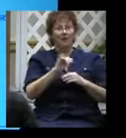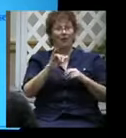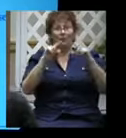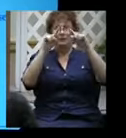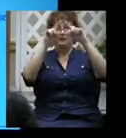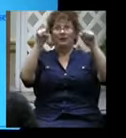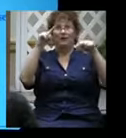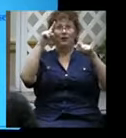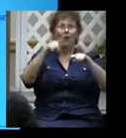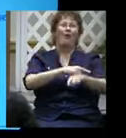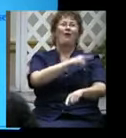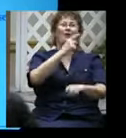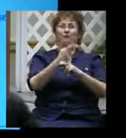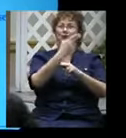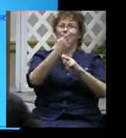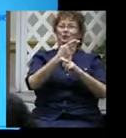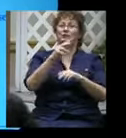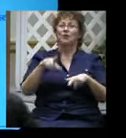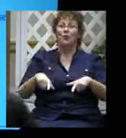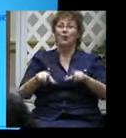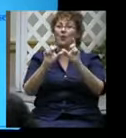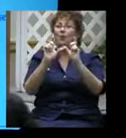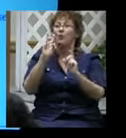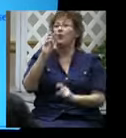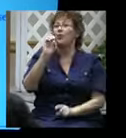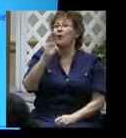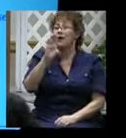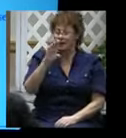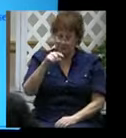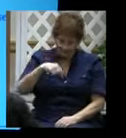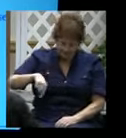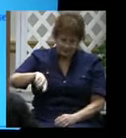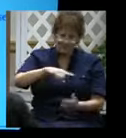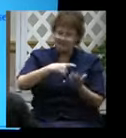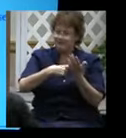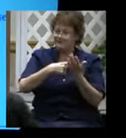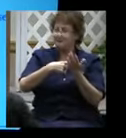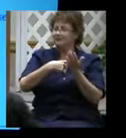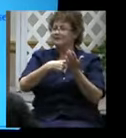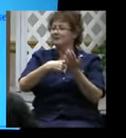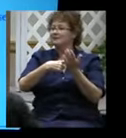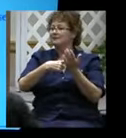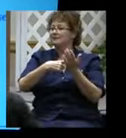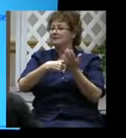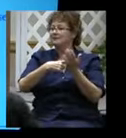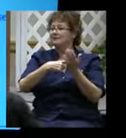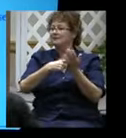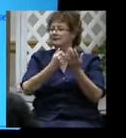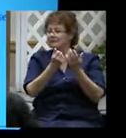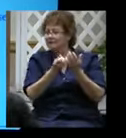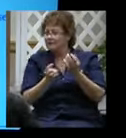good for a long time. And then websites. I mean, we can get into the conversation of websites, so that'll be a couple more hour